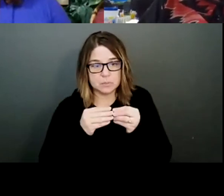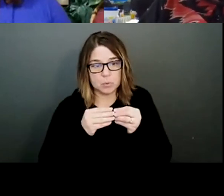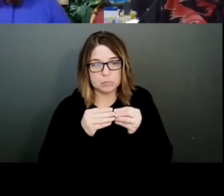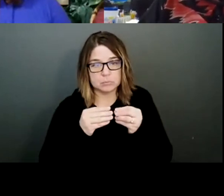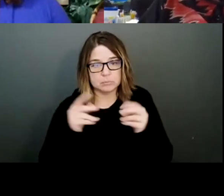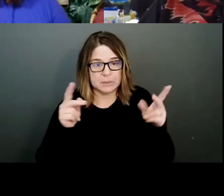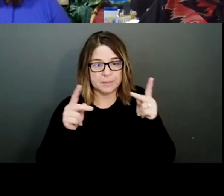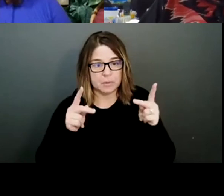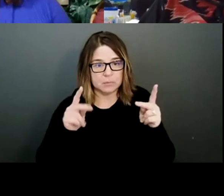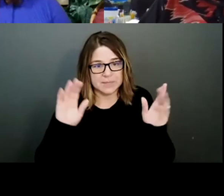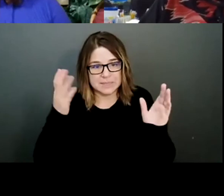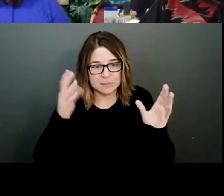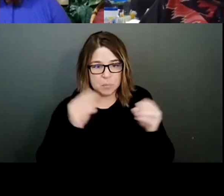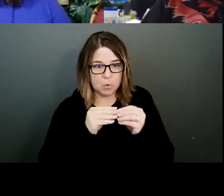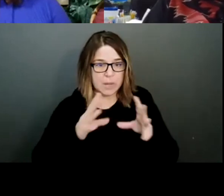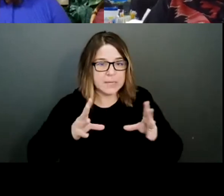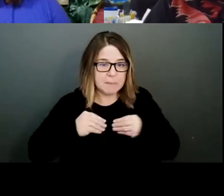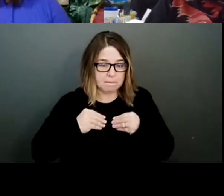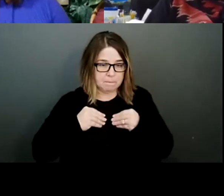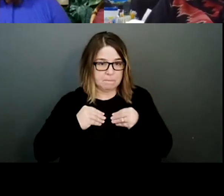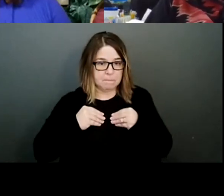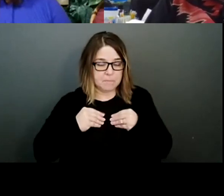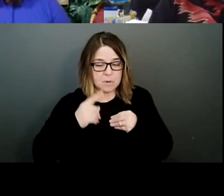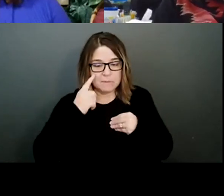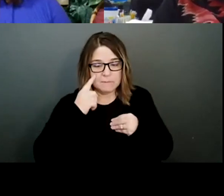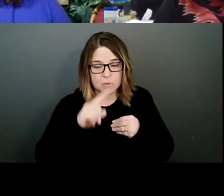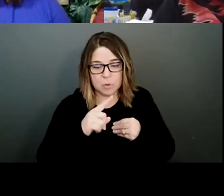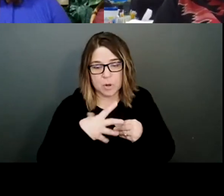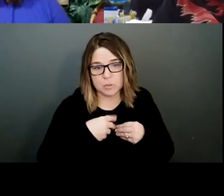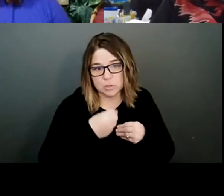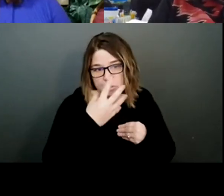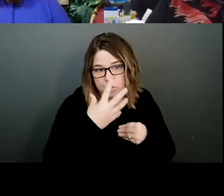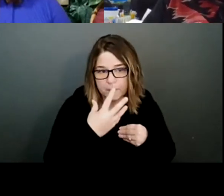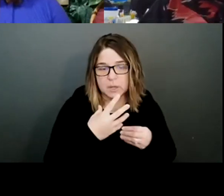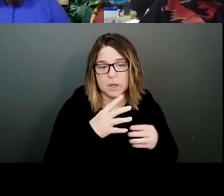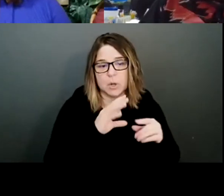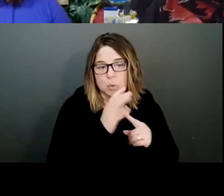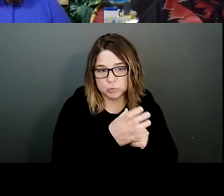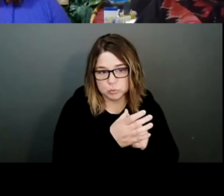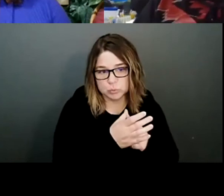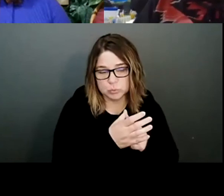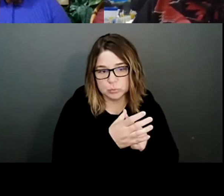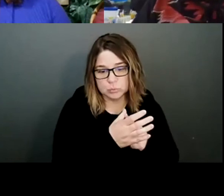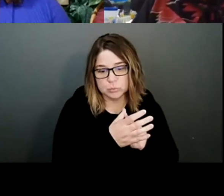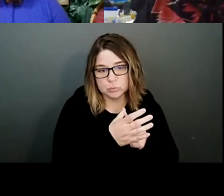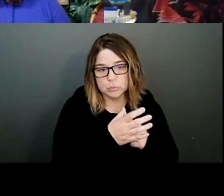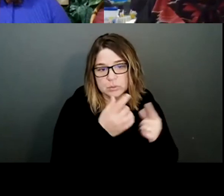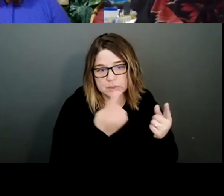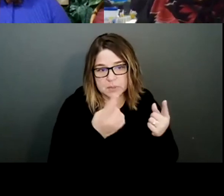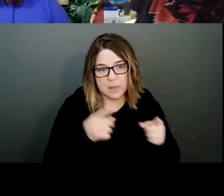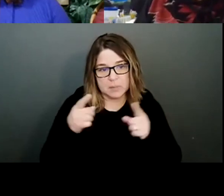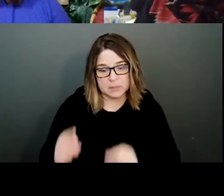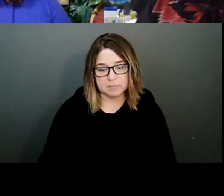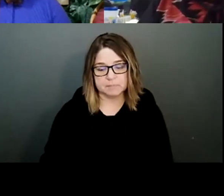acceptable in dominant culture as something that is happening.